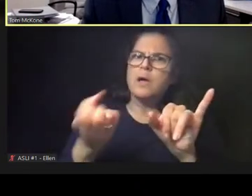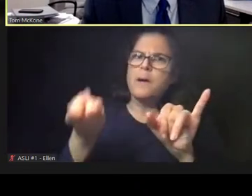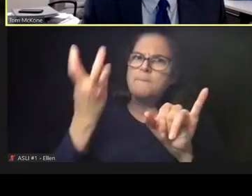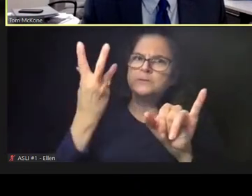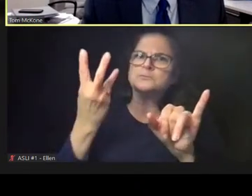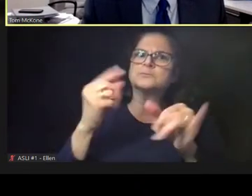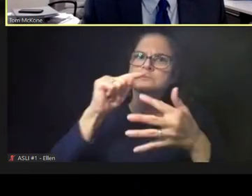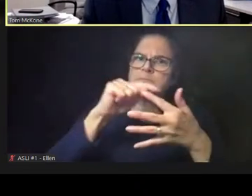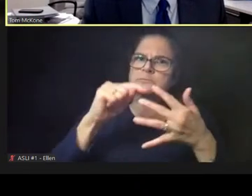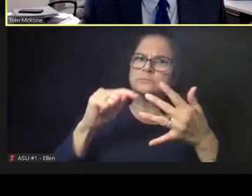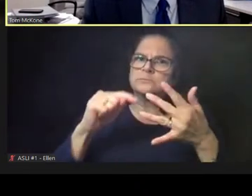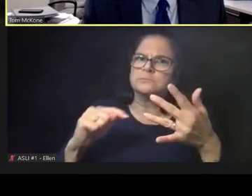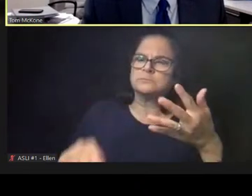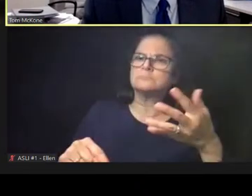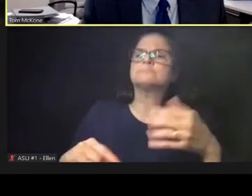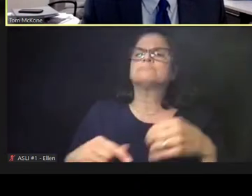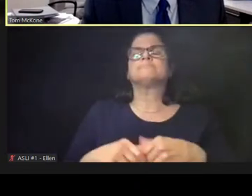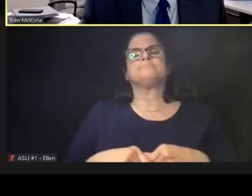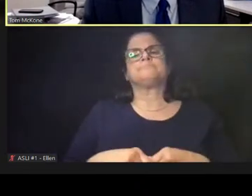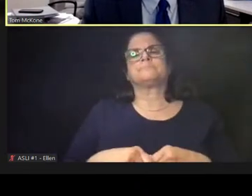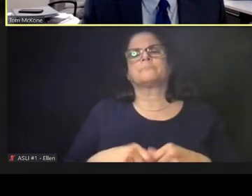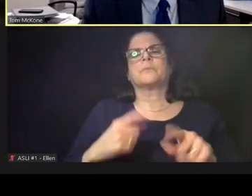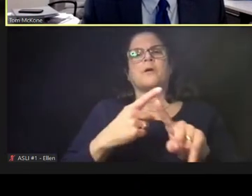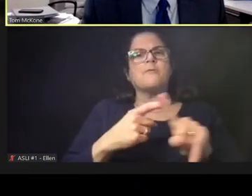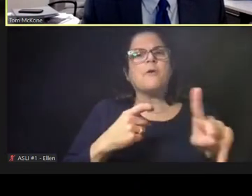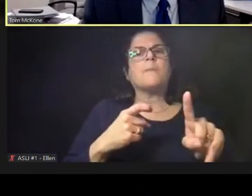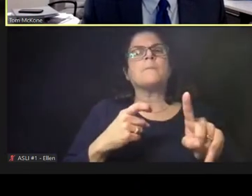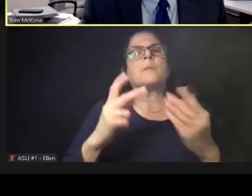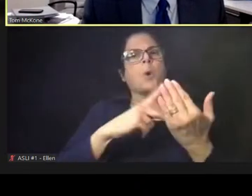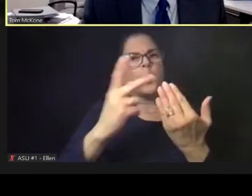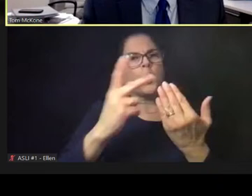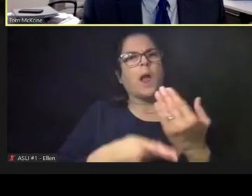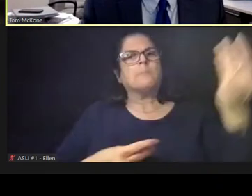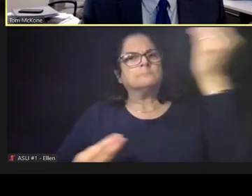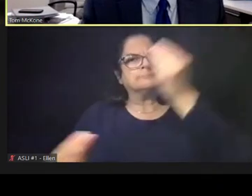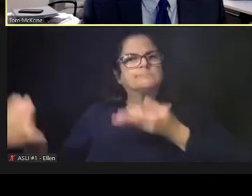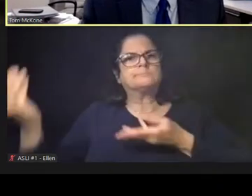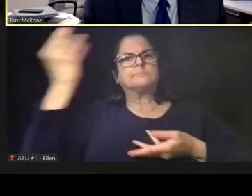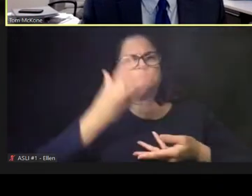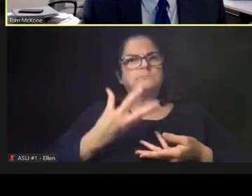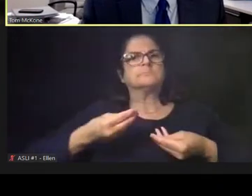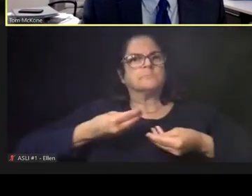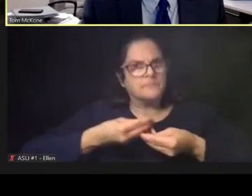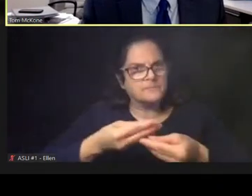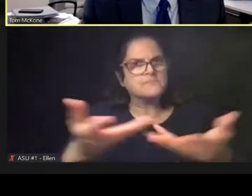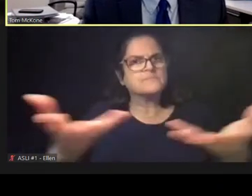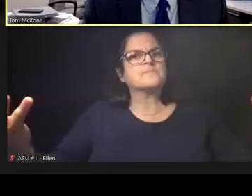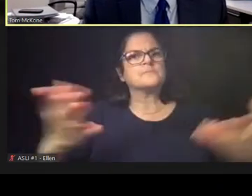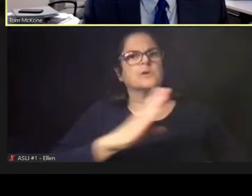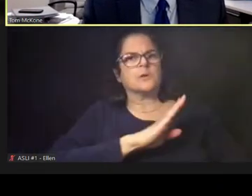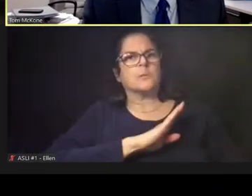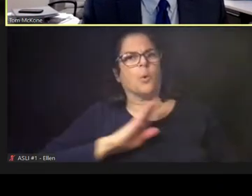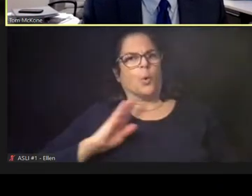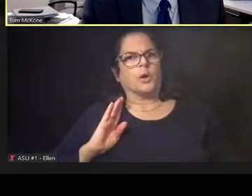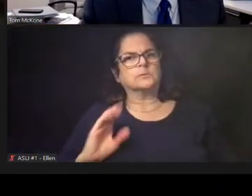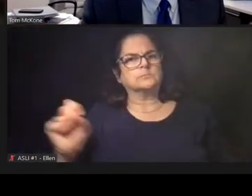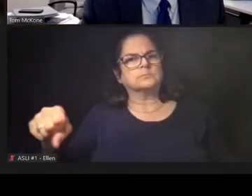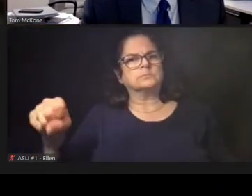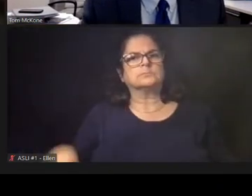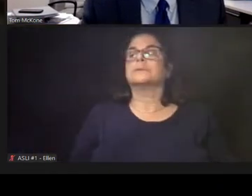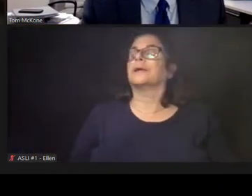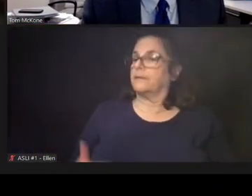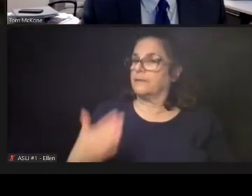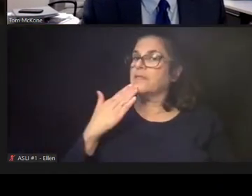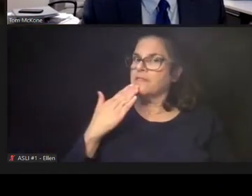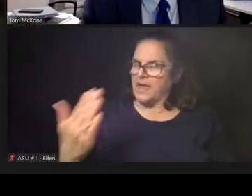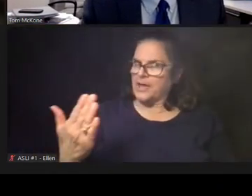and other indicators that we have from the program and could provide that information directly to the board. Thank you. I'd